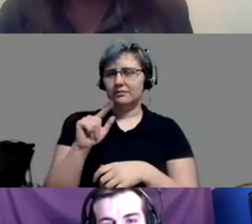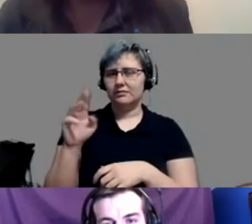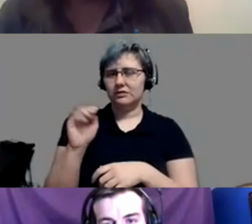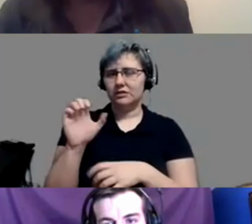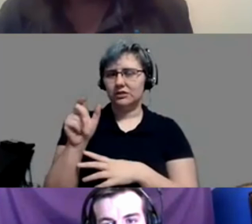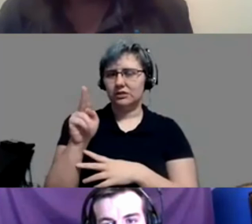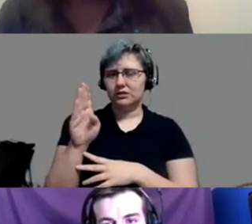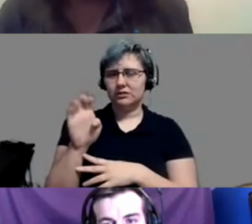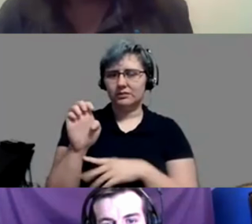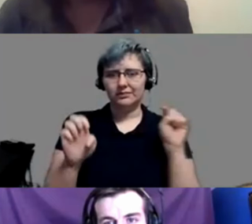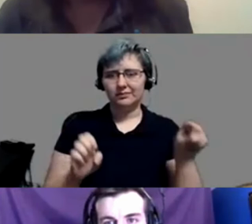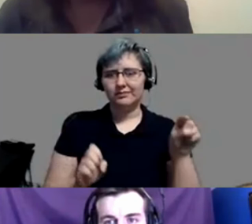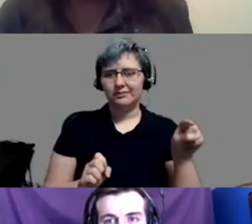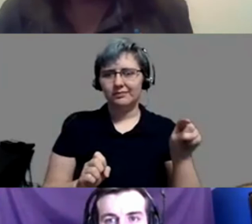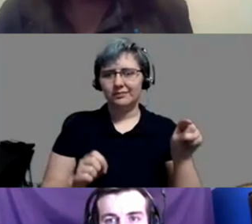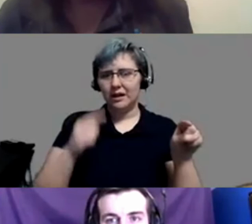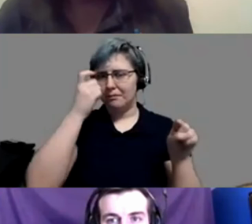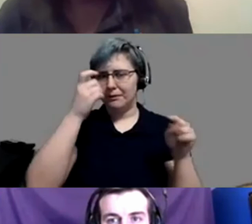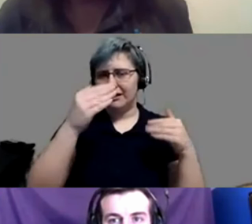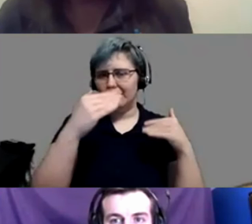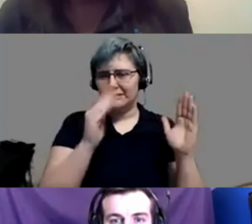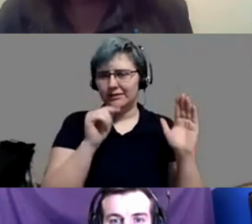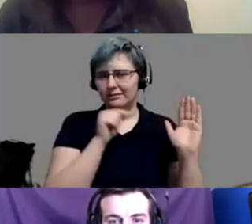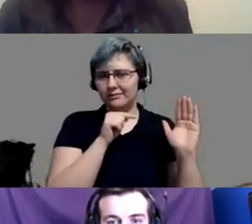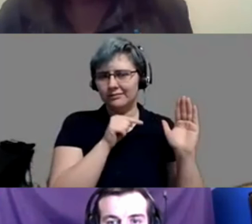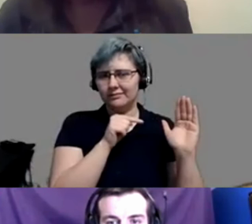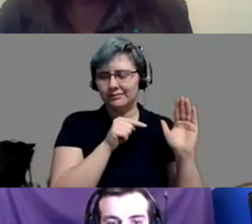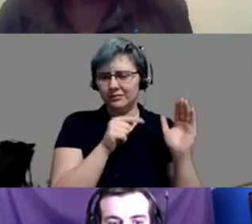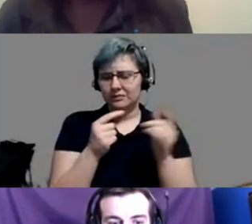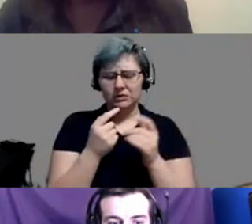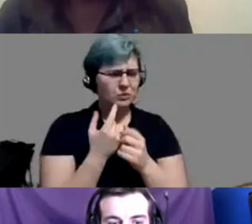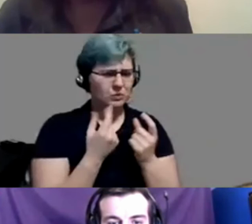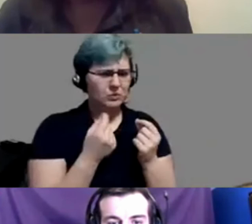All right. And what does it do? Is this your TV? Yeah,